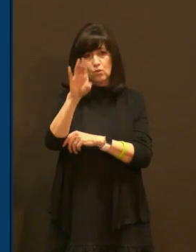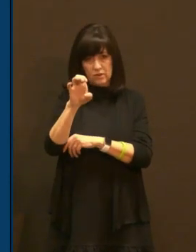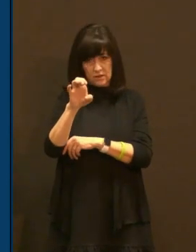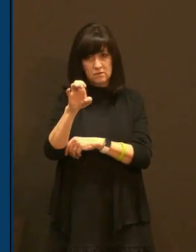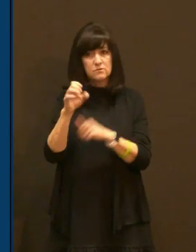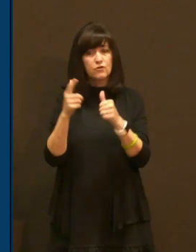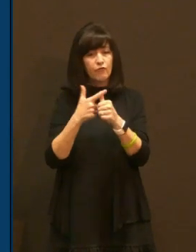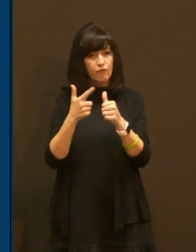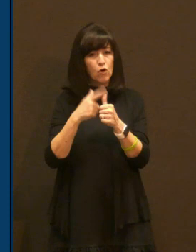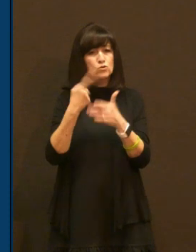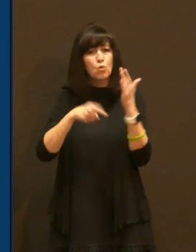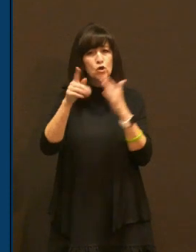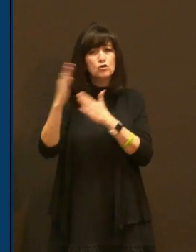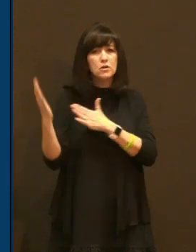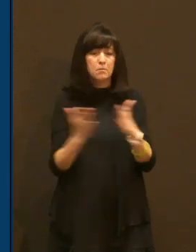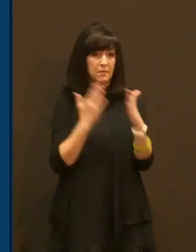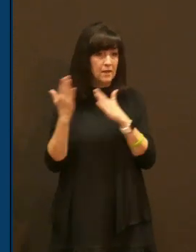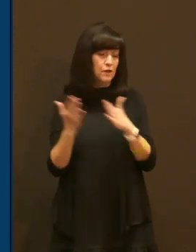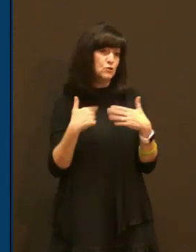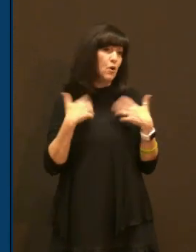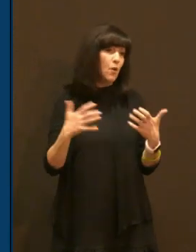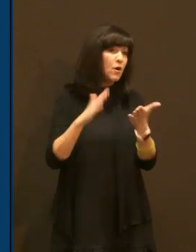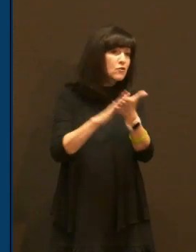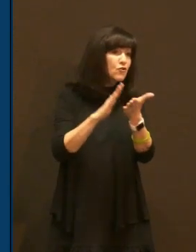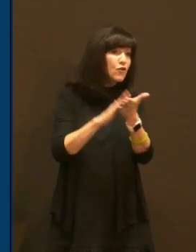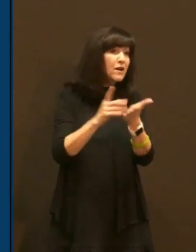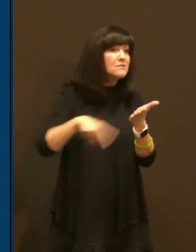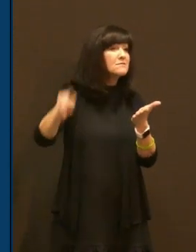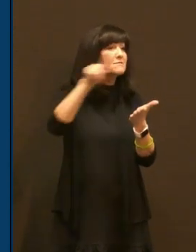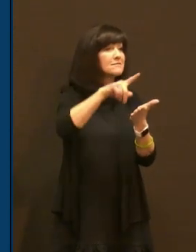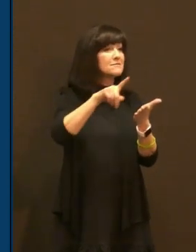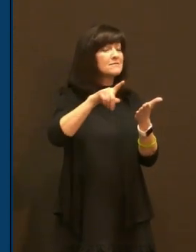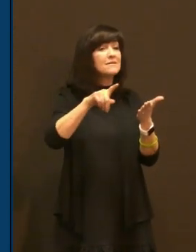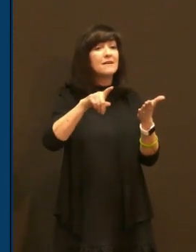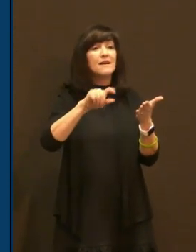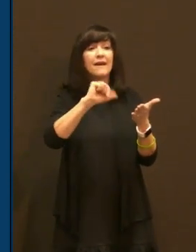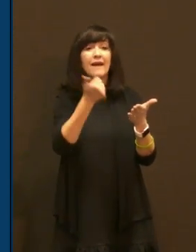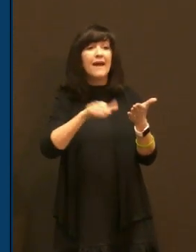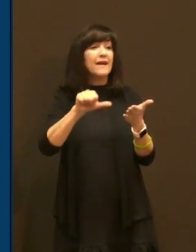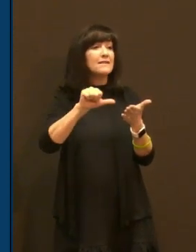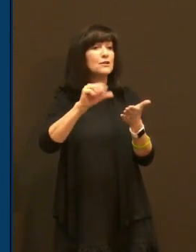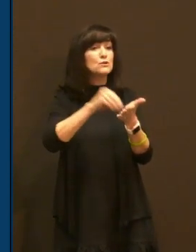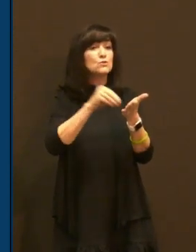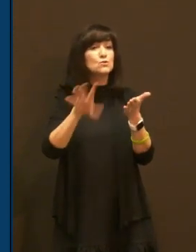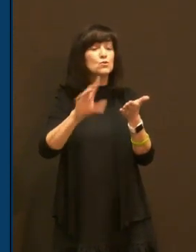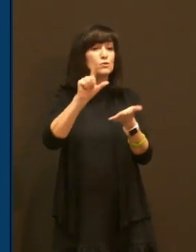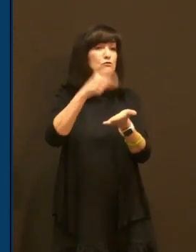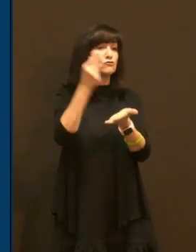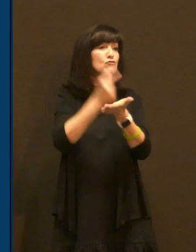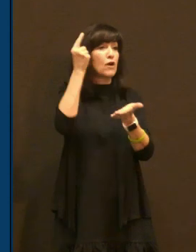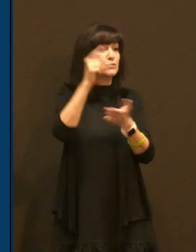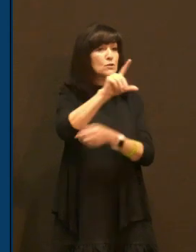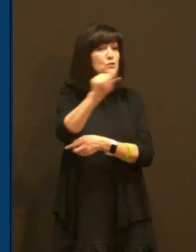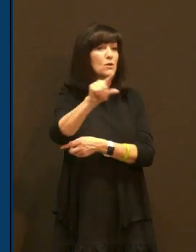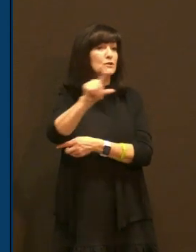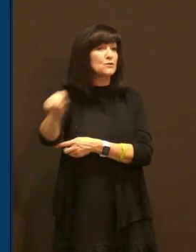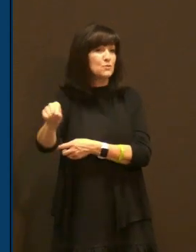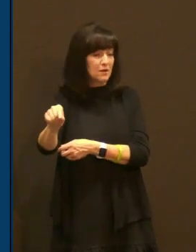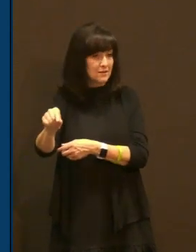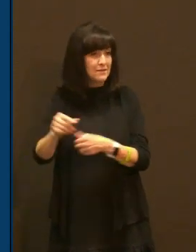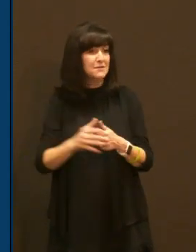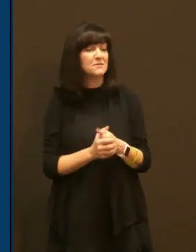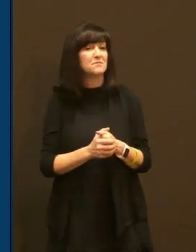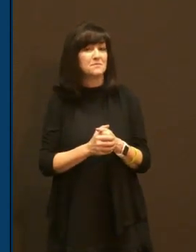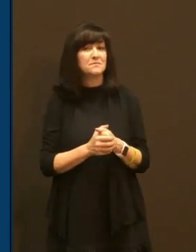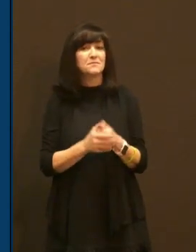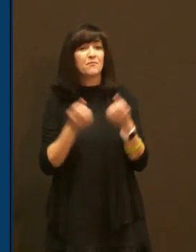of ceremonies. So congratulations to the class of 2020. I know a lot of the college kids have had remote graduations